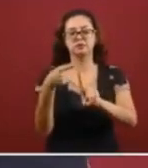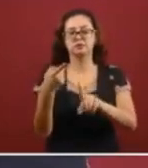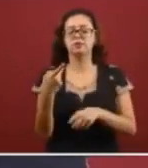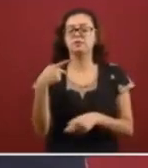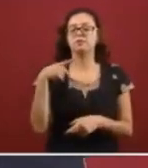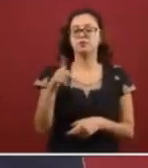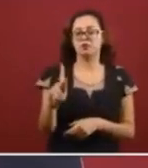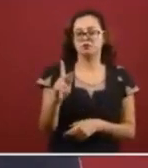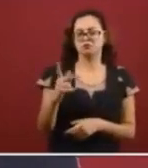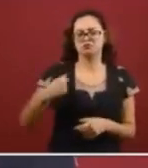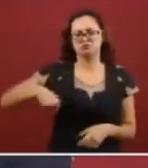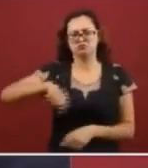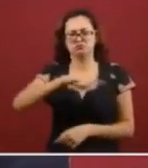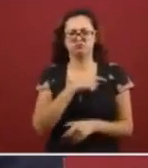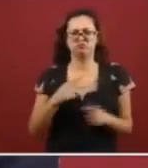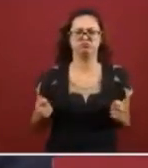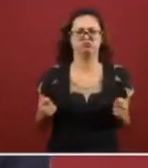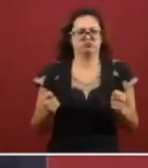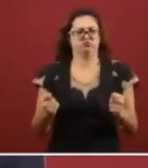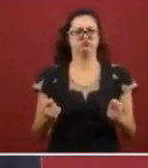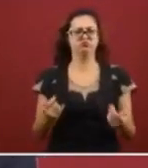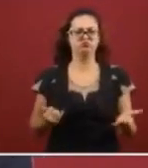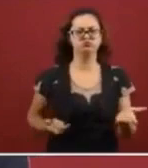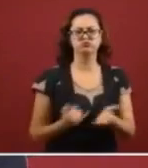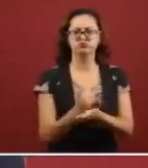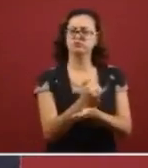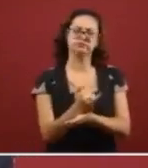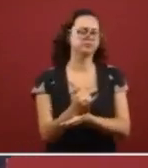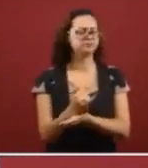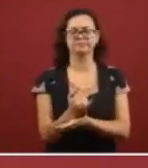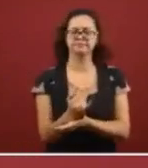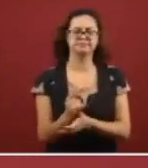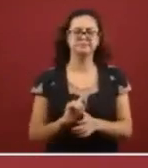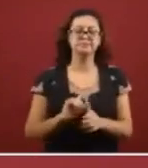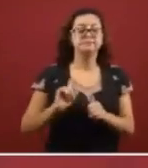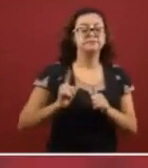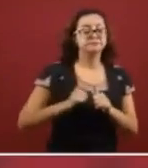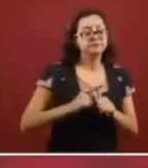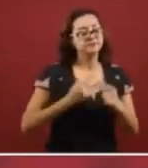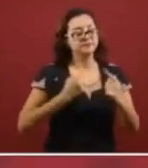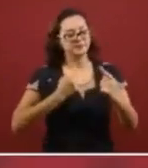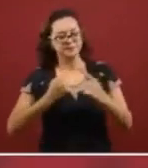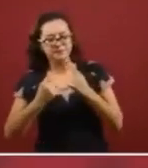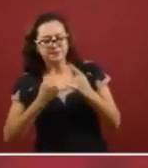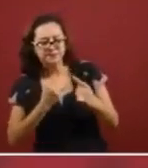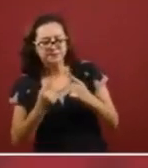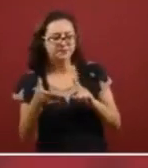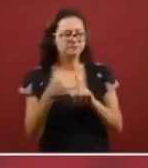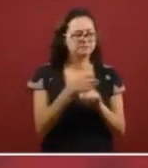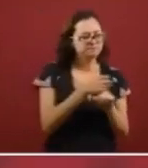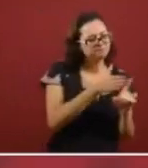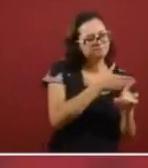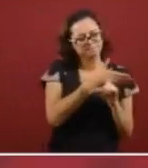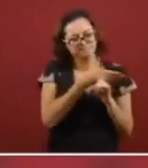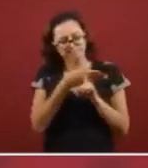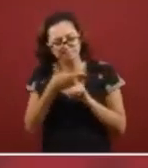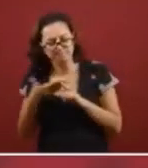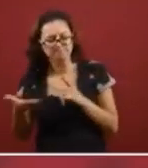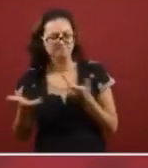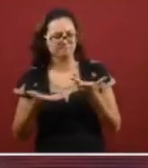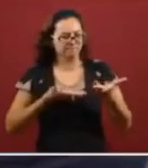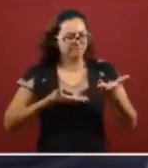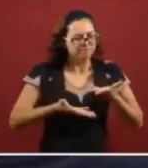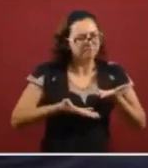But we're not going to act in an arbitrary way. We're going to dialogue. We're going to try to convince or